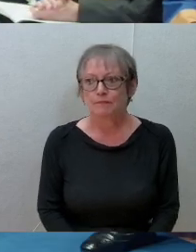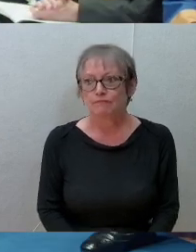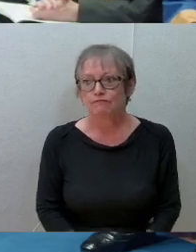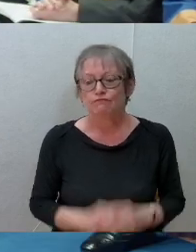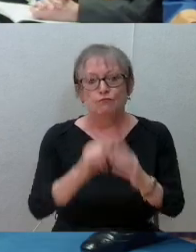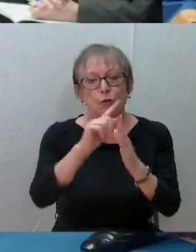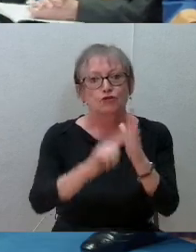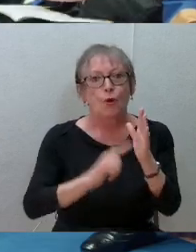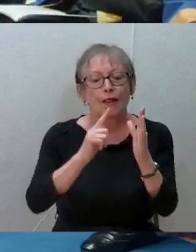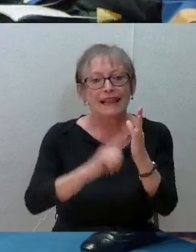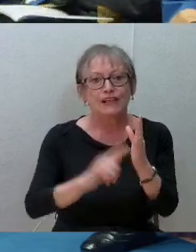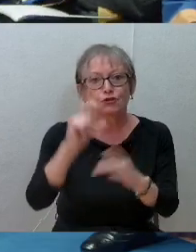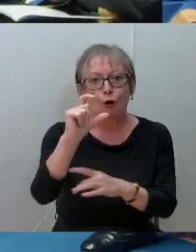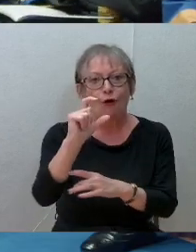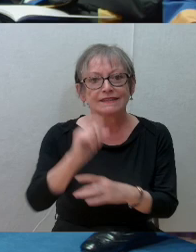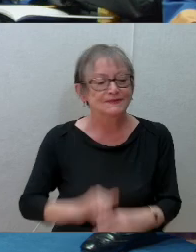Jen Lee Chong.